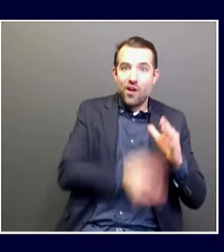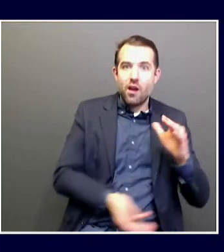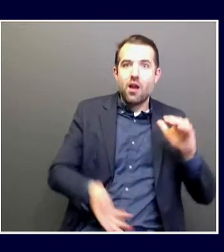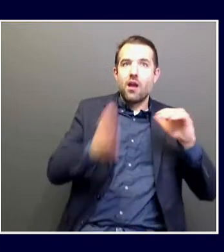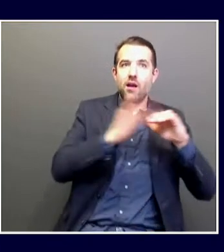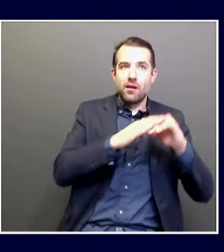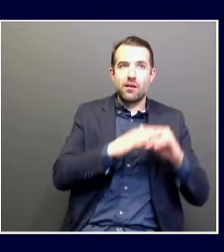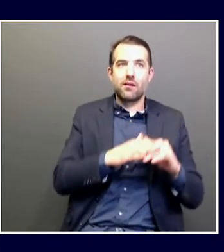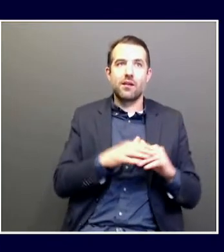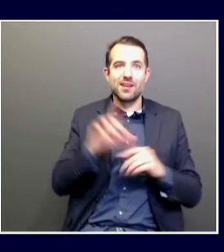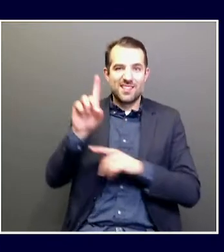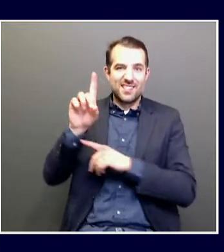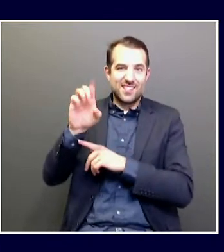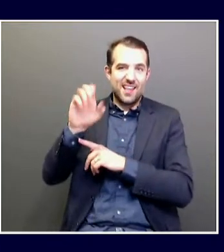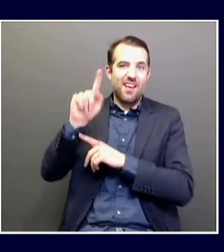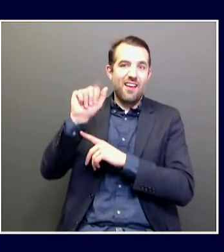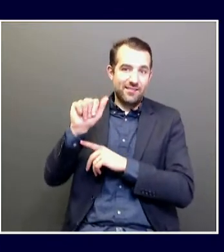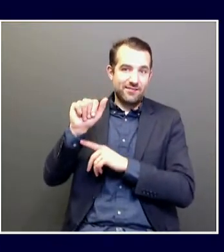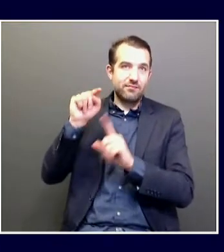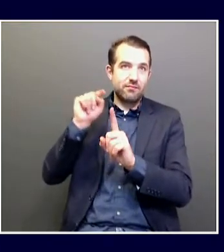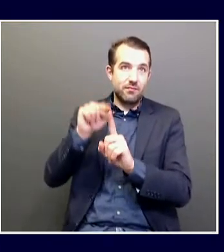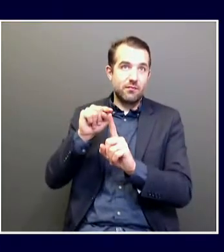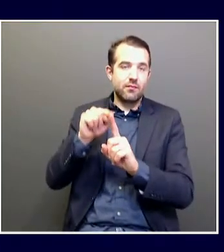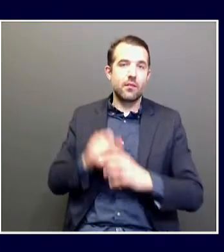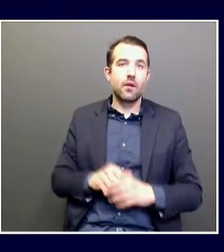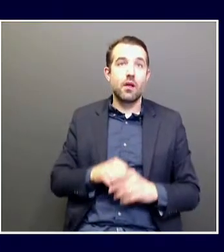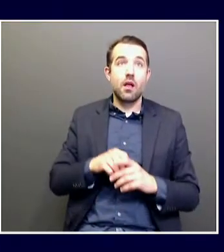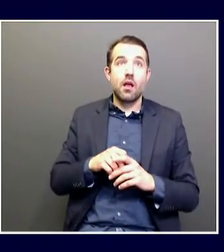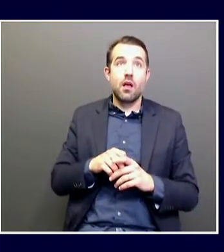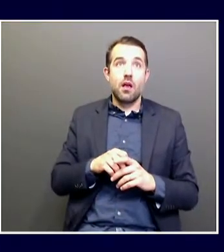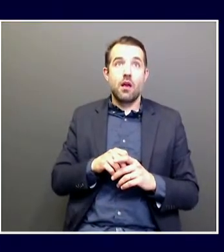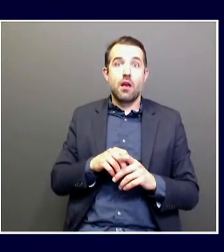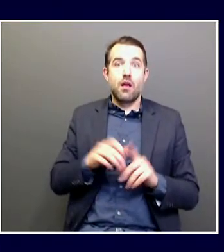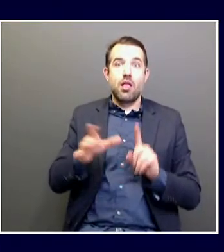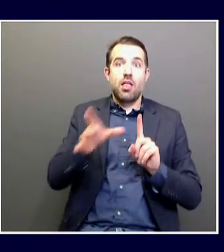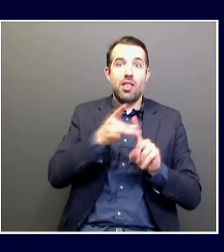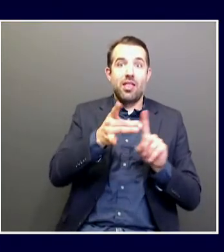more cases, causing more hospitalizations, causing more deaths.